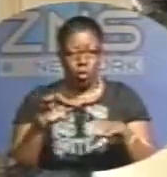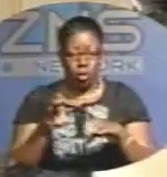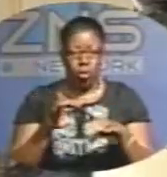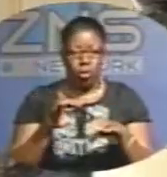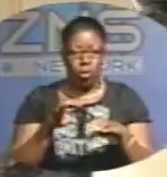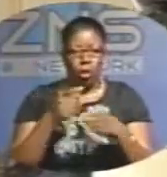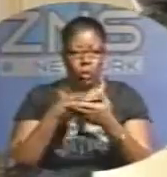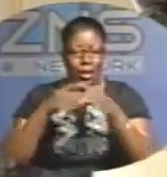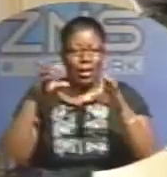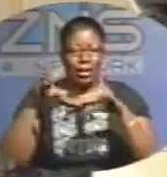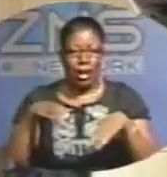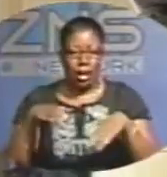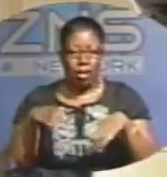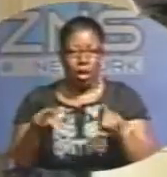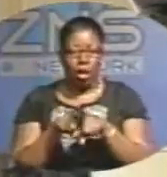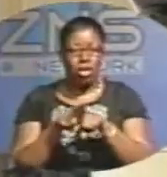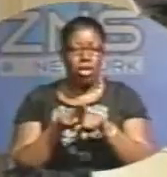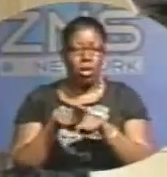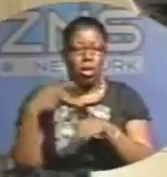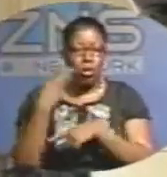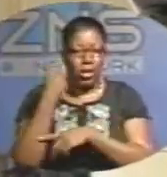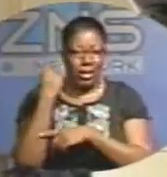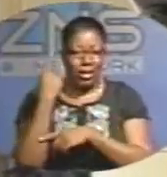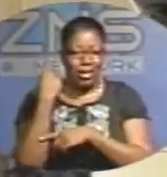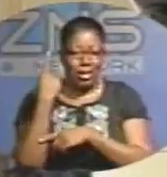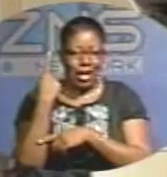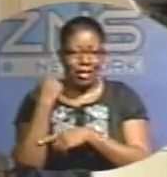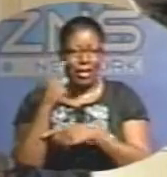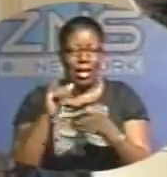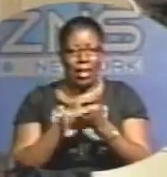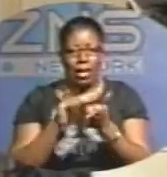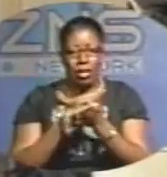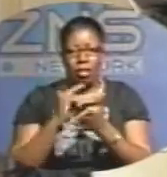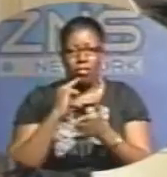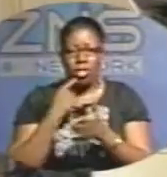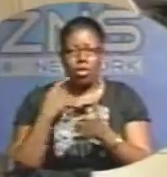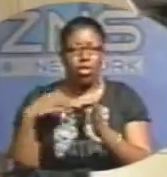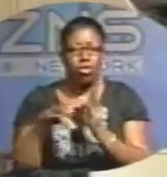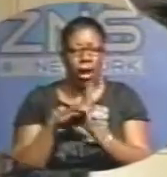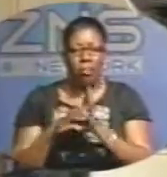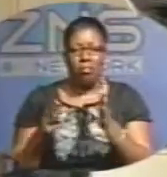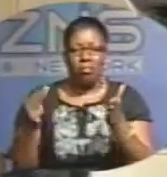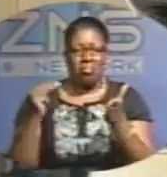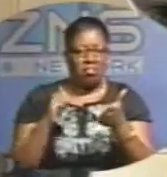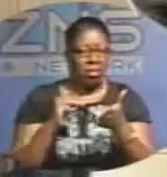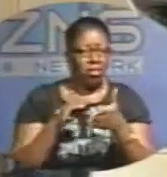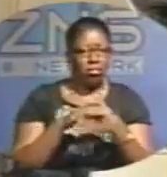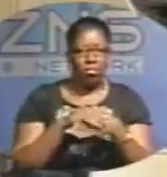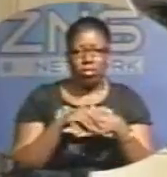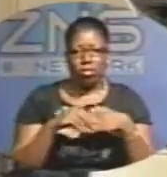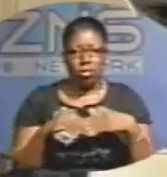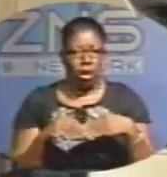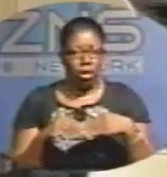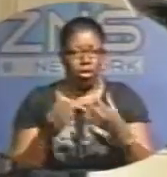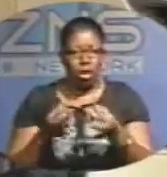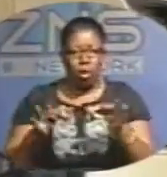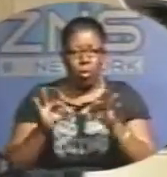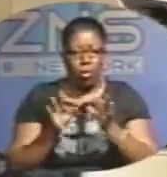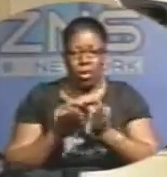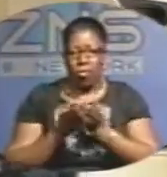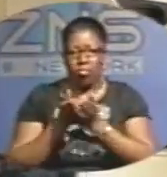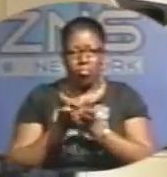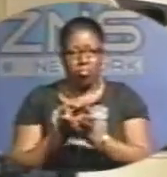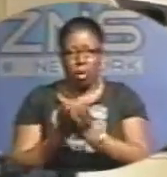can. But we also understand that it's a serious crime. We're talking about millions of dollars worth of boats